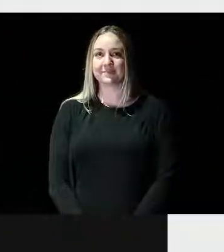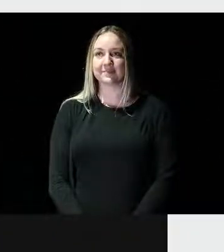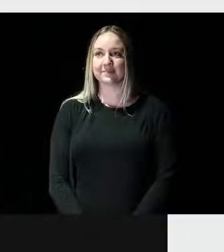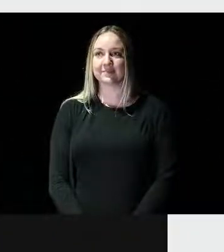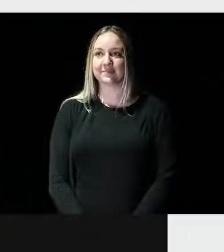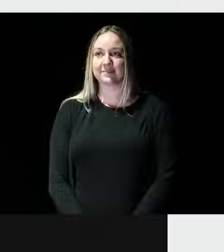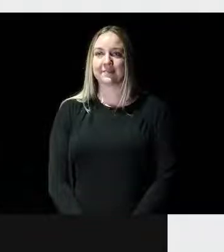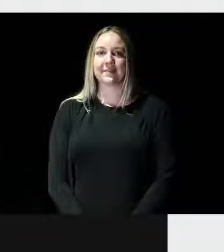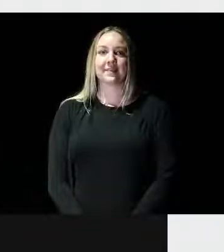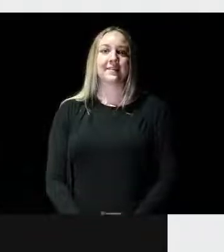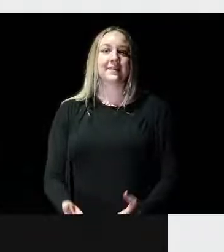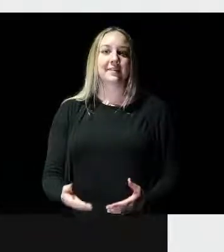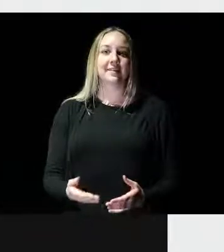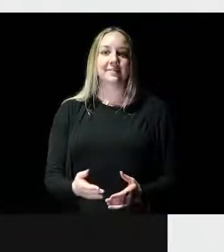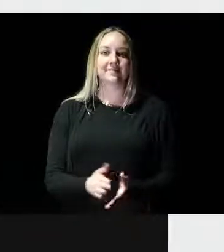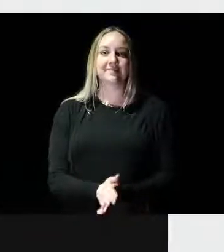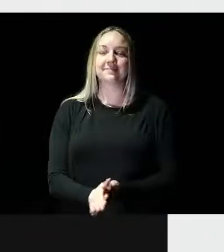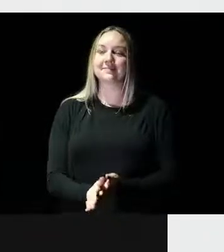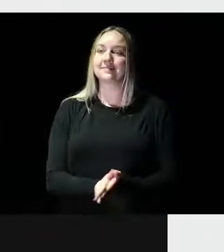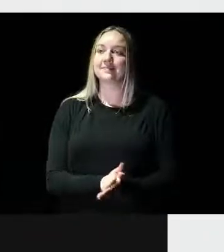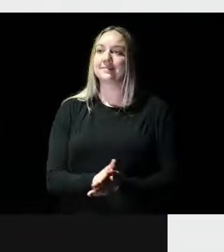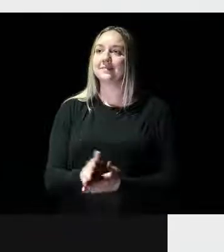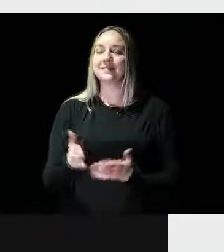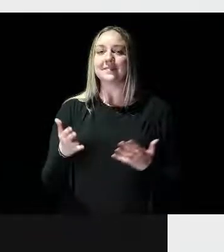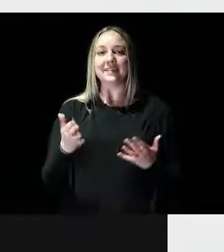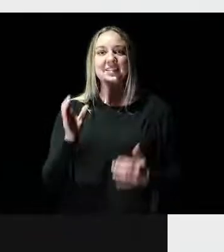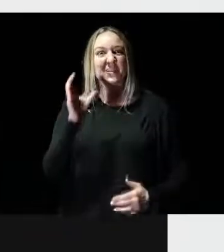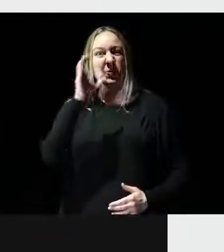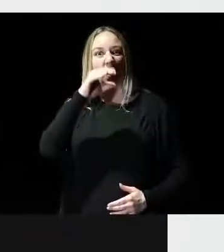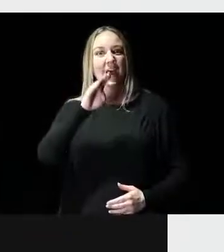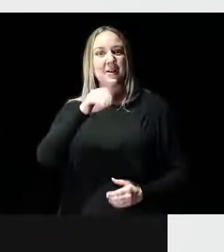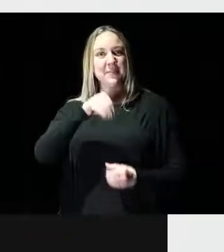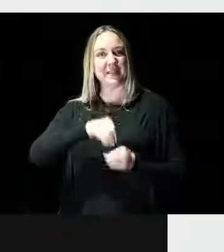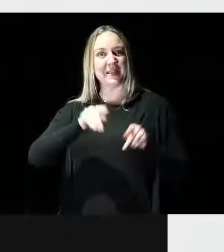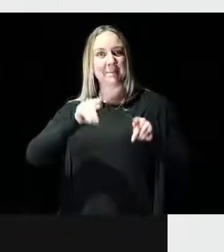The in-person part is one of the most startling things.